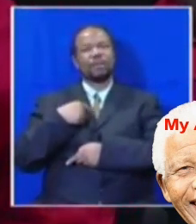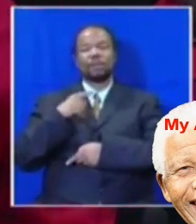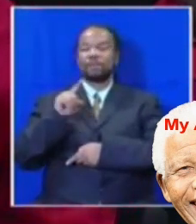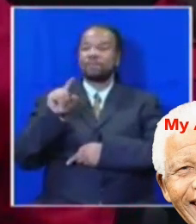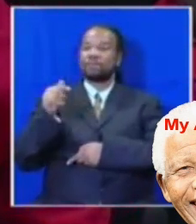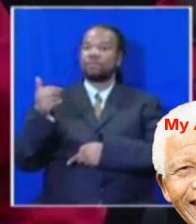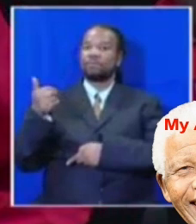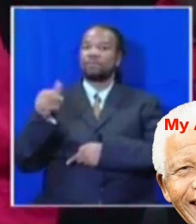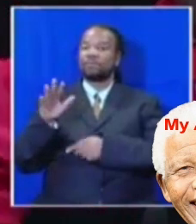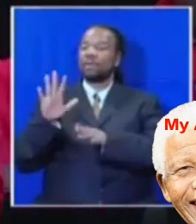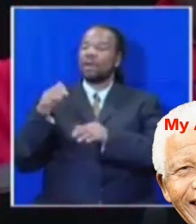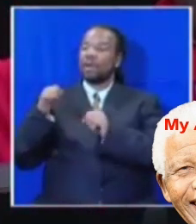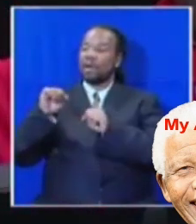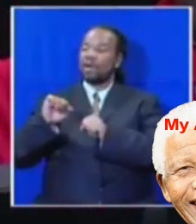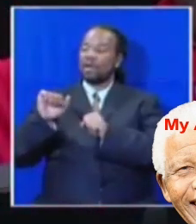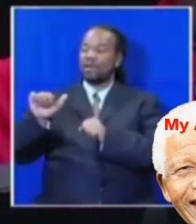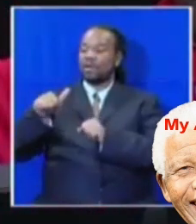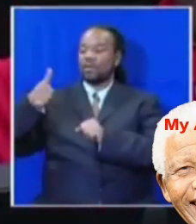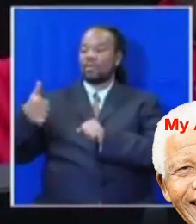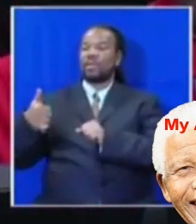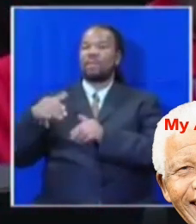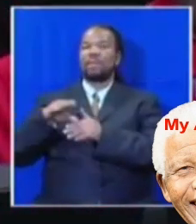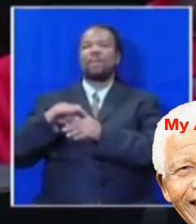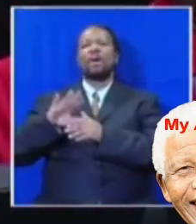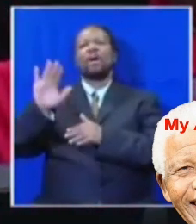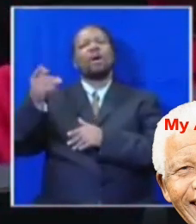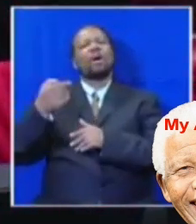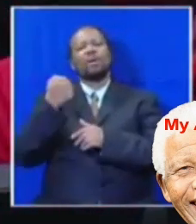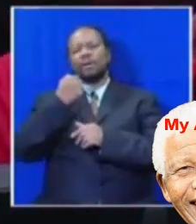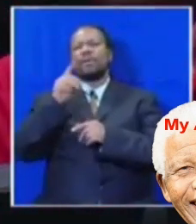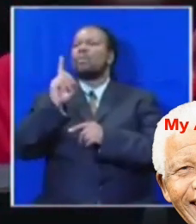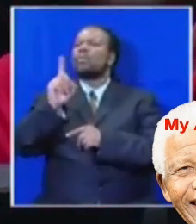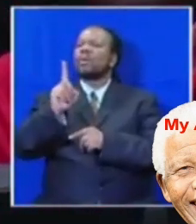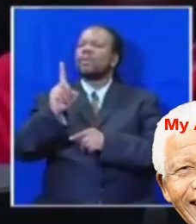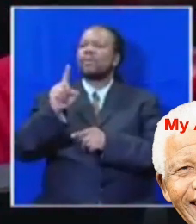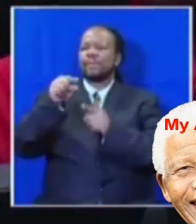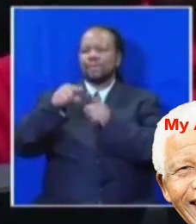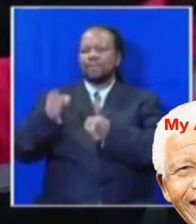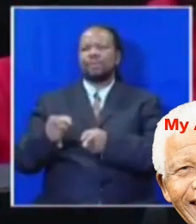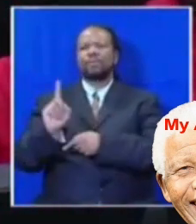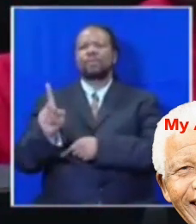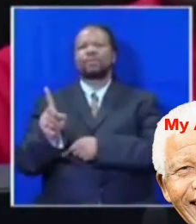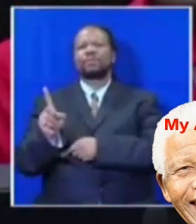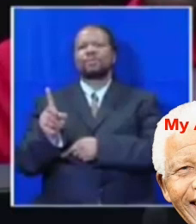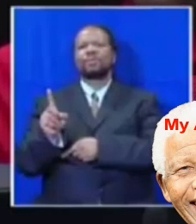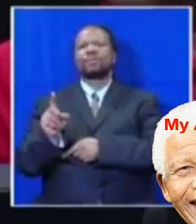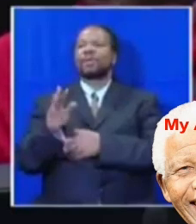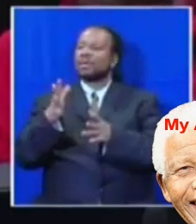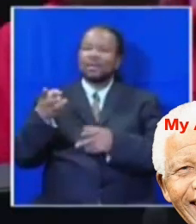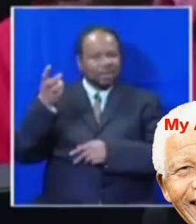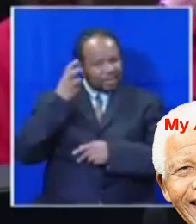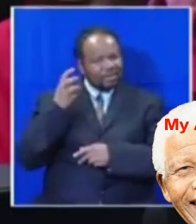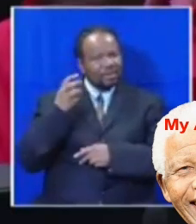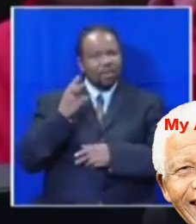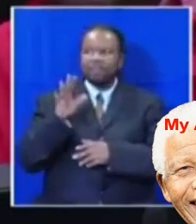No, what is the point of order? I'm making my point, Chair. What is the point of order? Yes, I'm making my point. Then you'll rule me out after making my